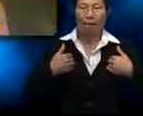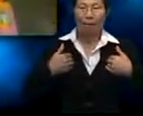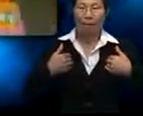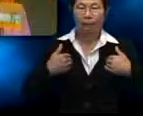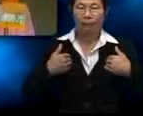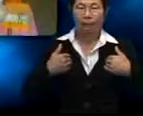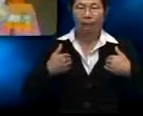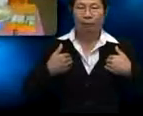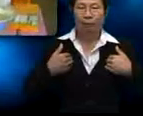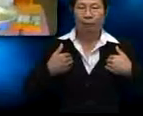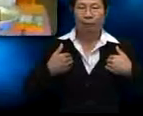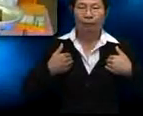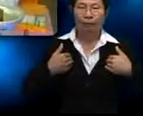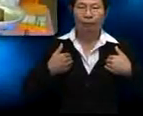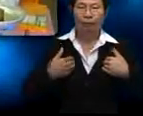gas trough